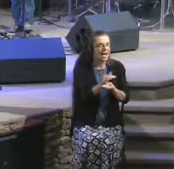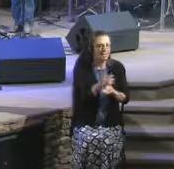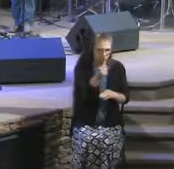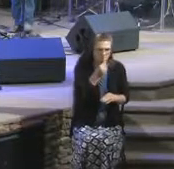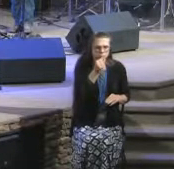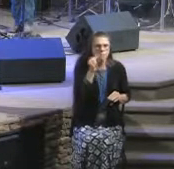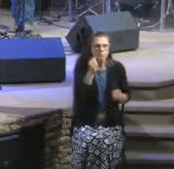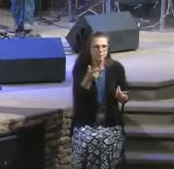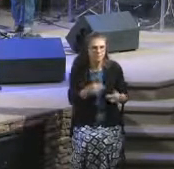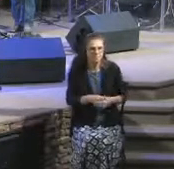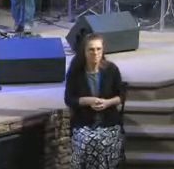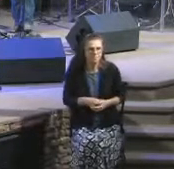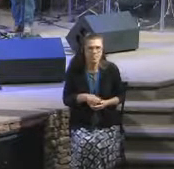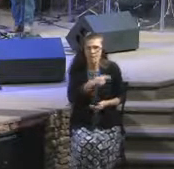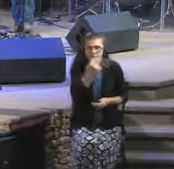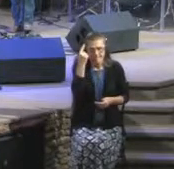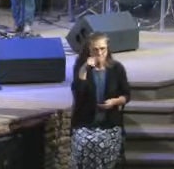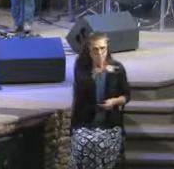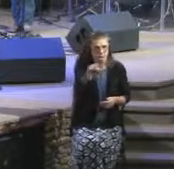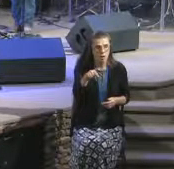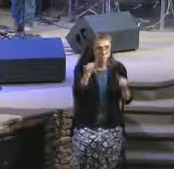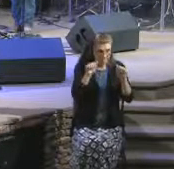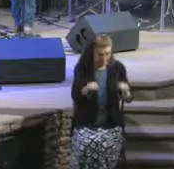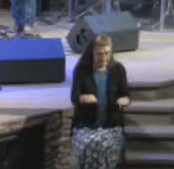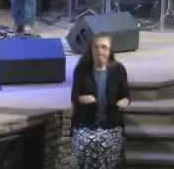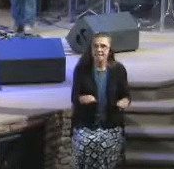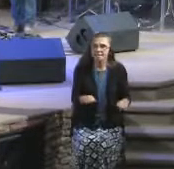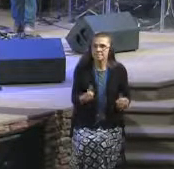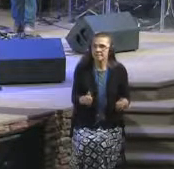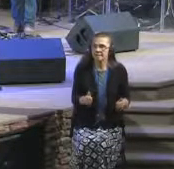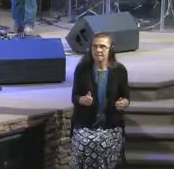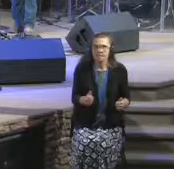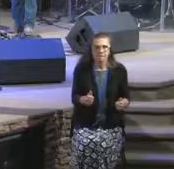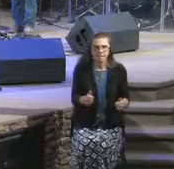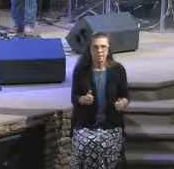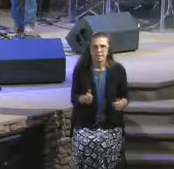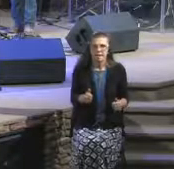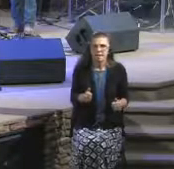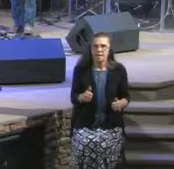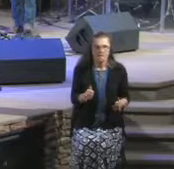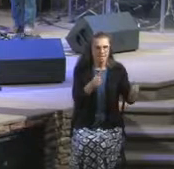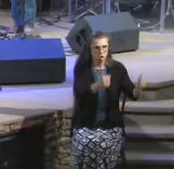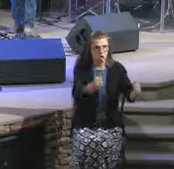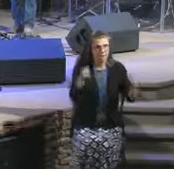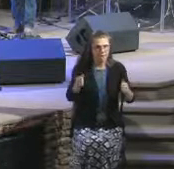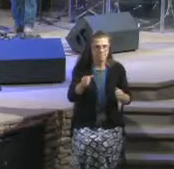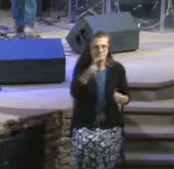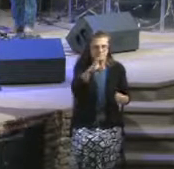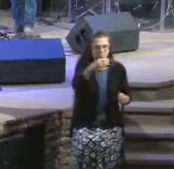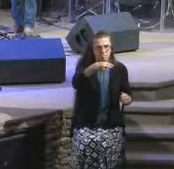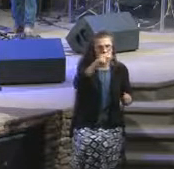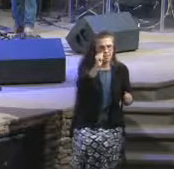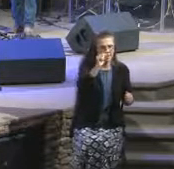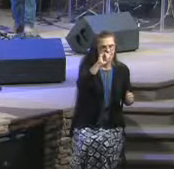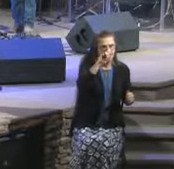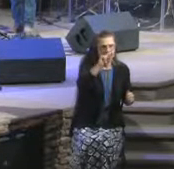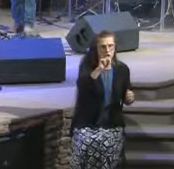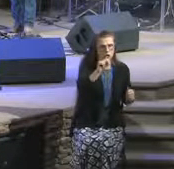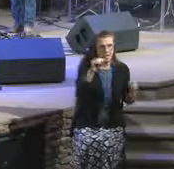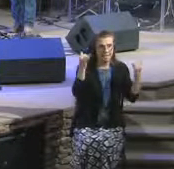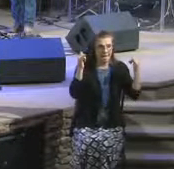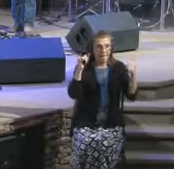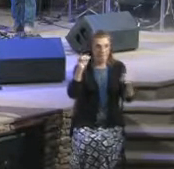that. For those that are able and you can, the Poyen High School Chain Gang, we're needing help. Next home